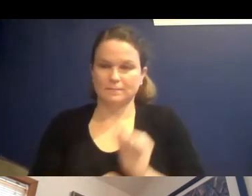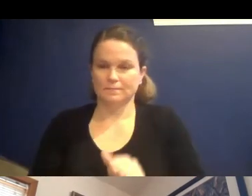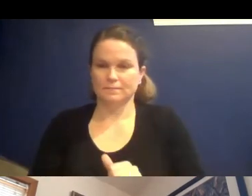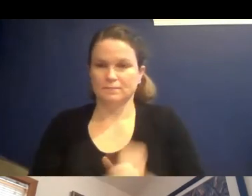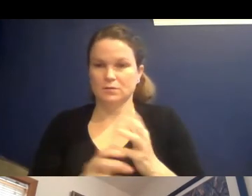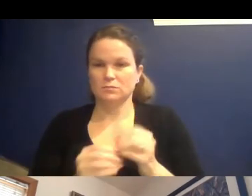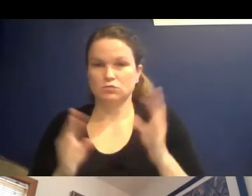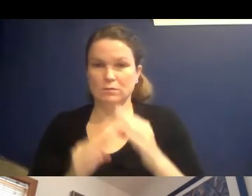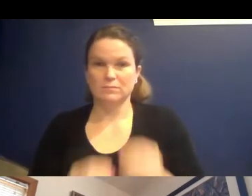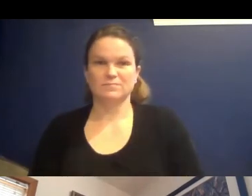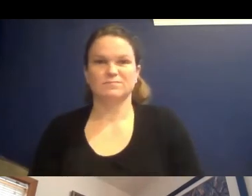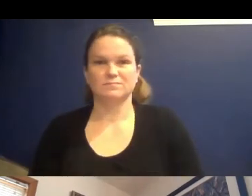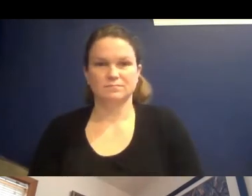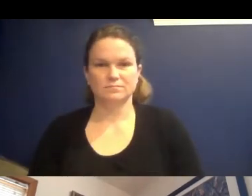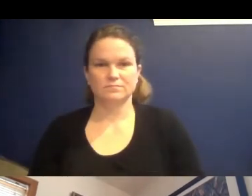trouble.